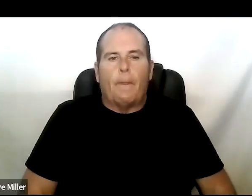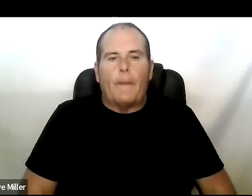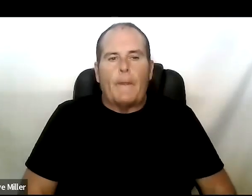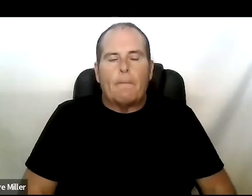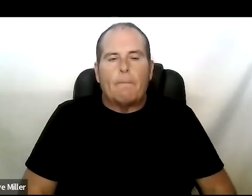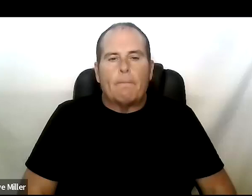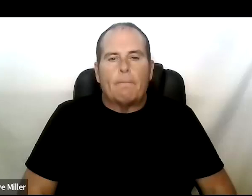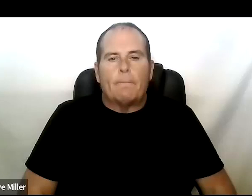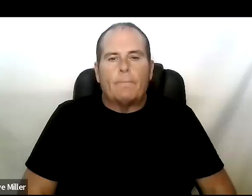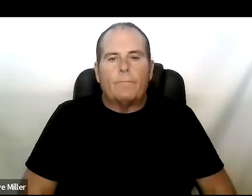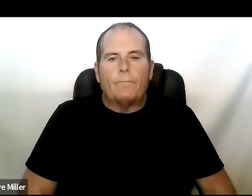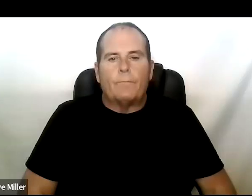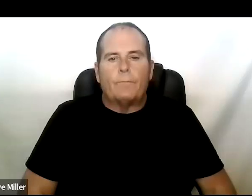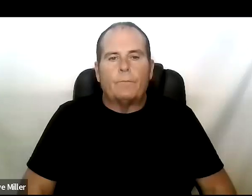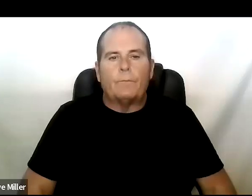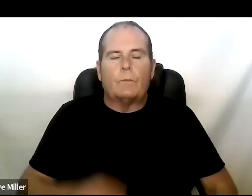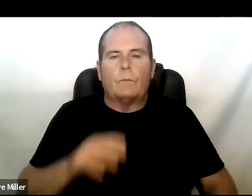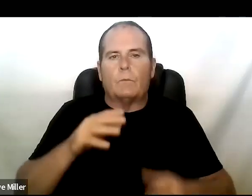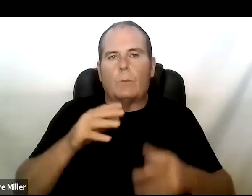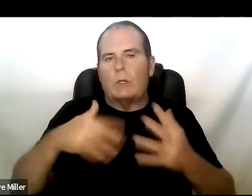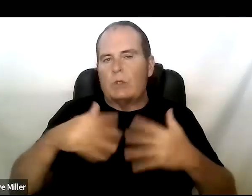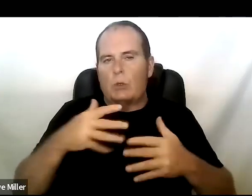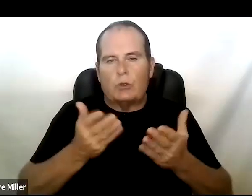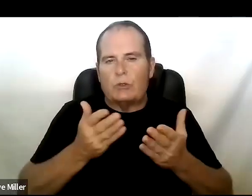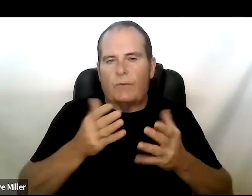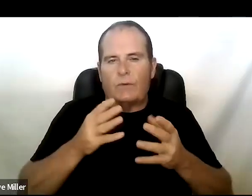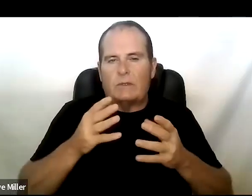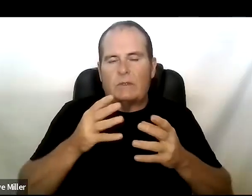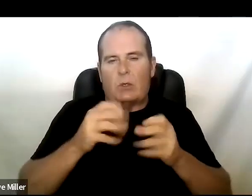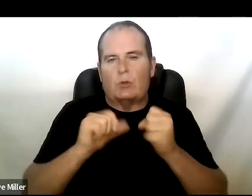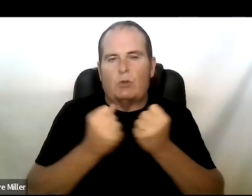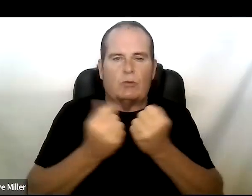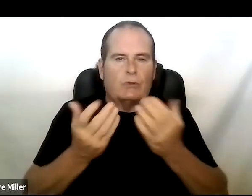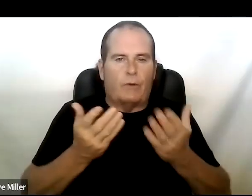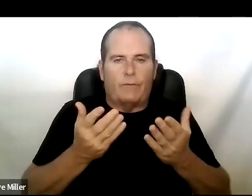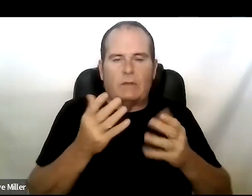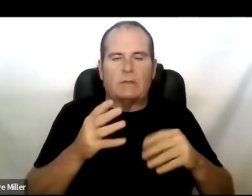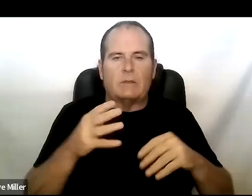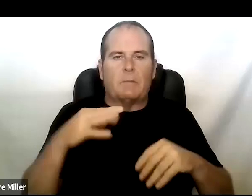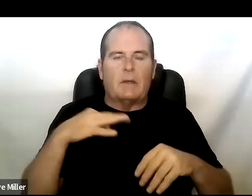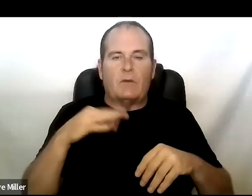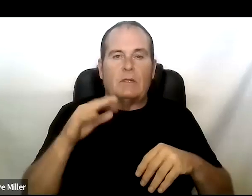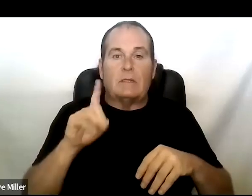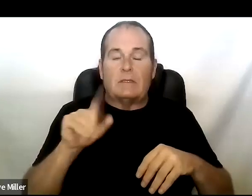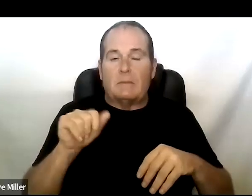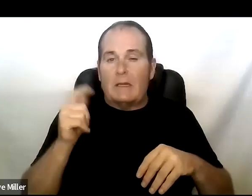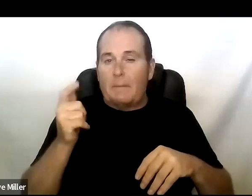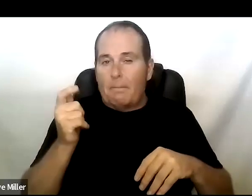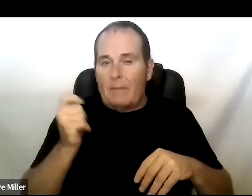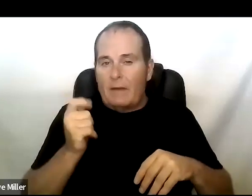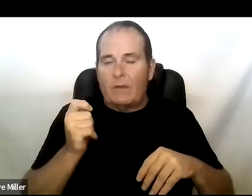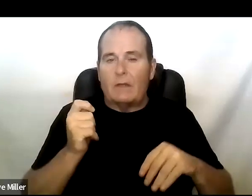The social service benefits. What is that for, like disability benefits or something like that,